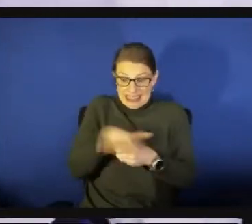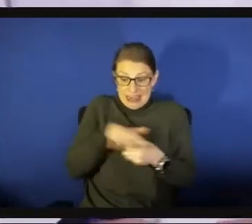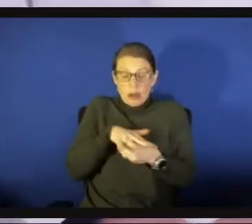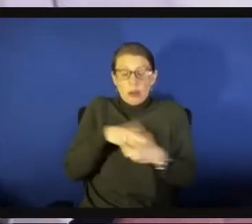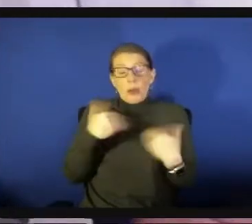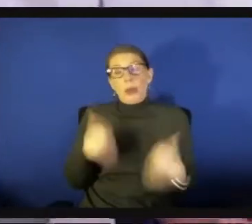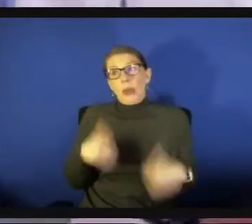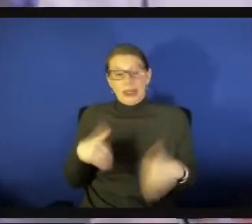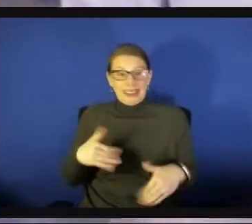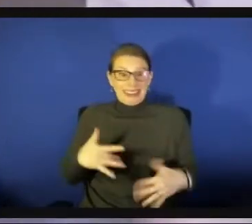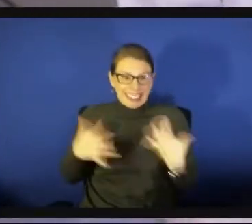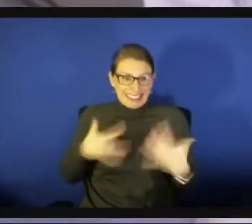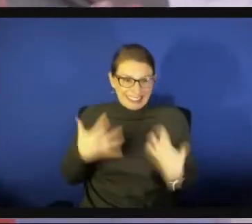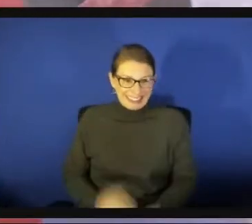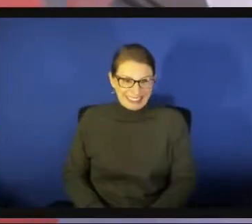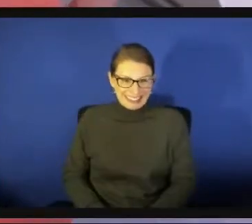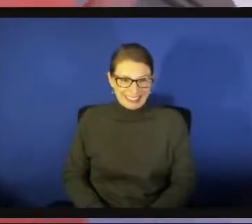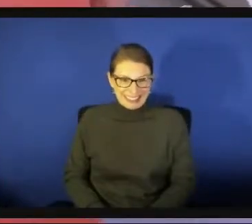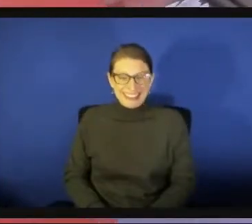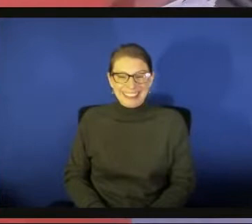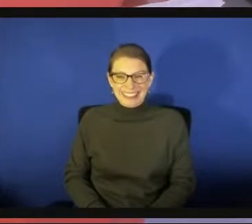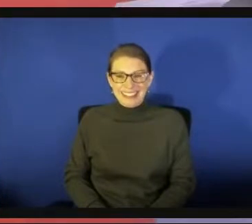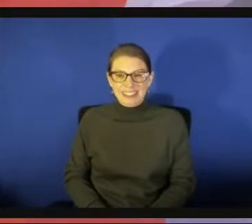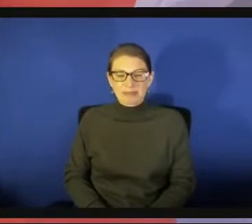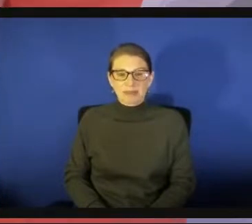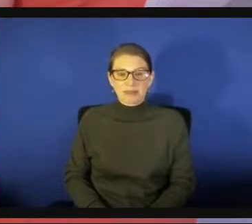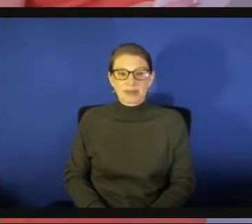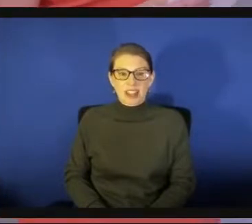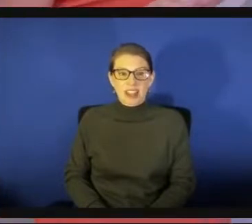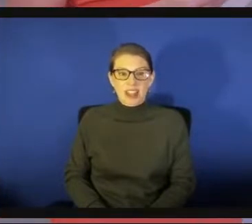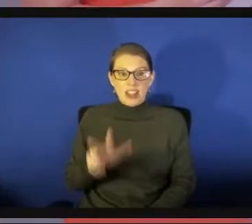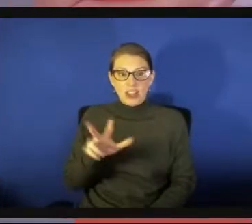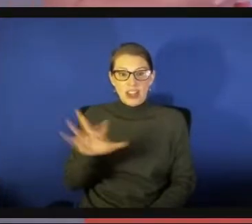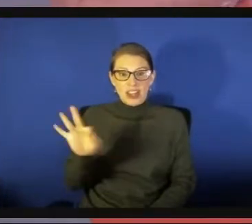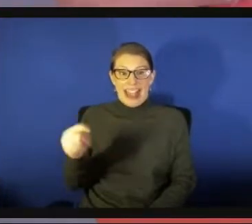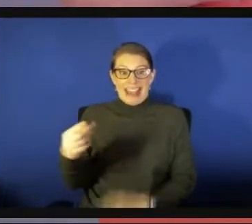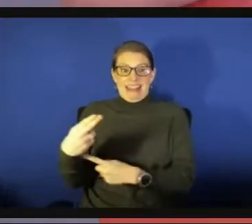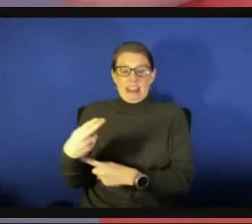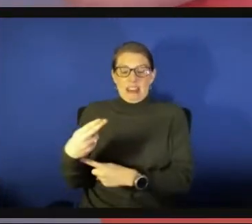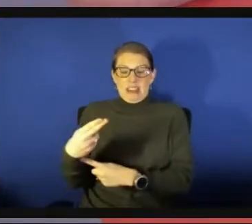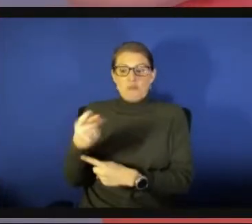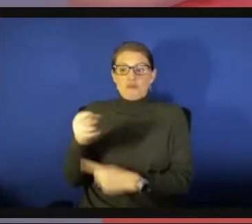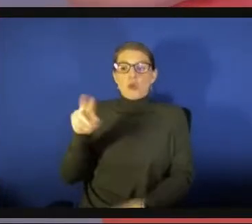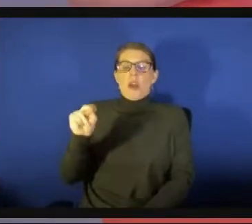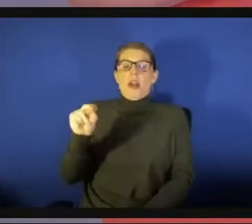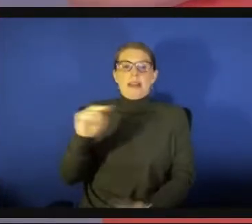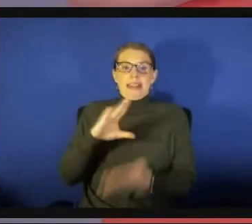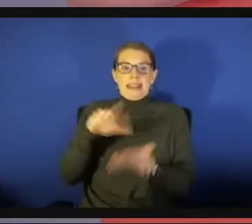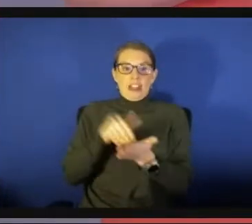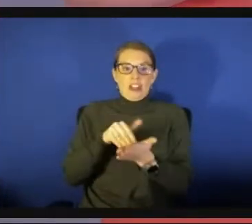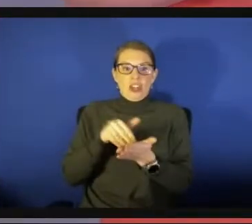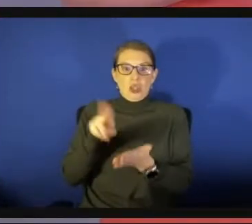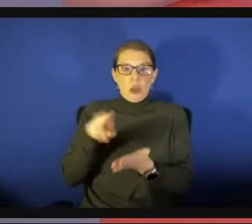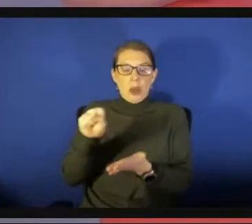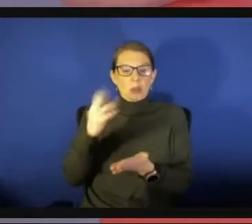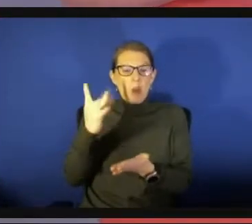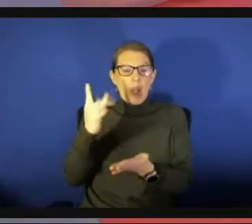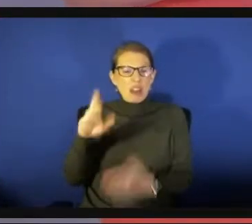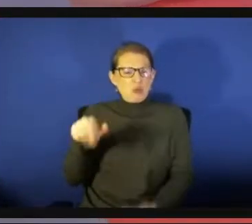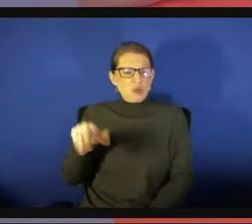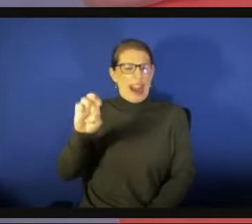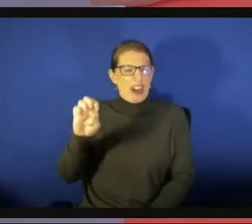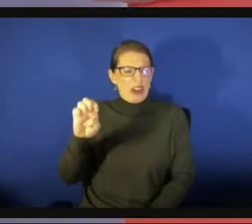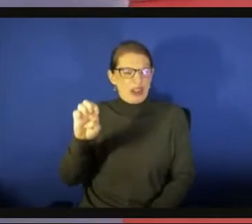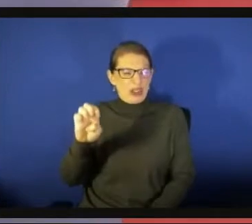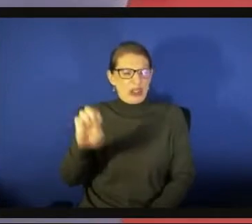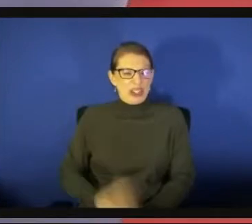and gratifying. Dr. Chen, this is the 39th Proton Center in the country. Why is it so rare? Well, it's really